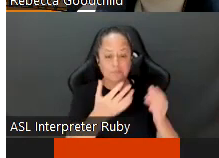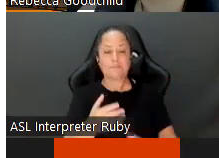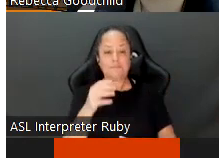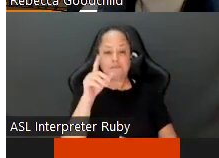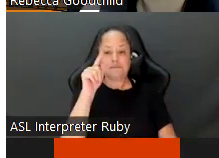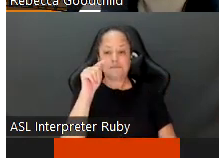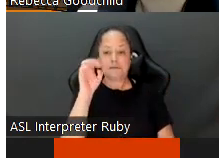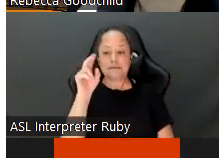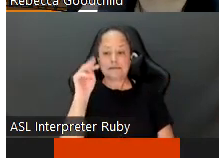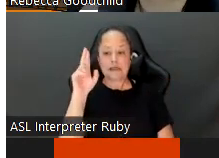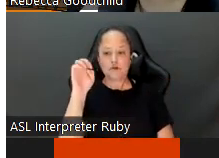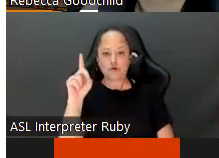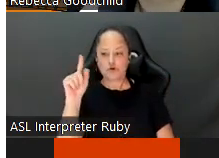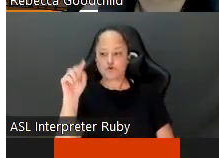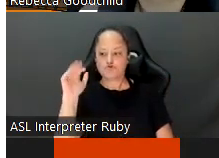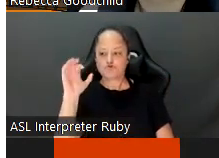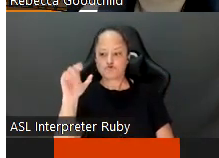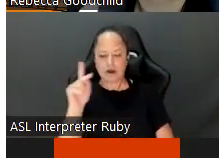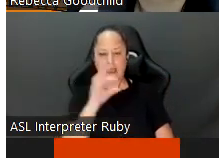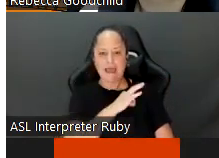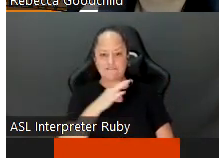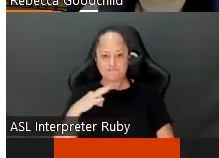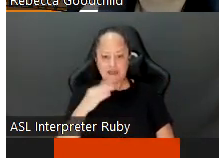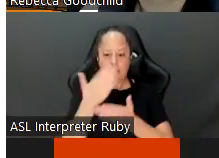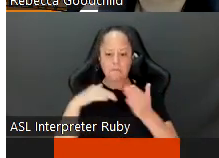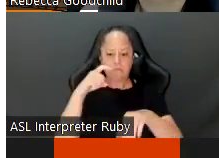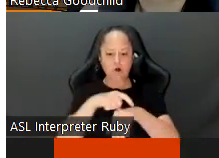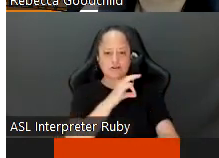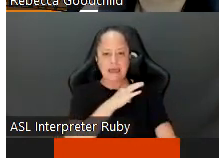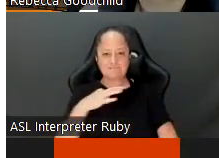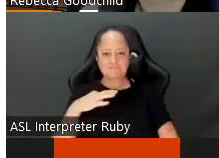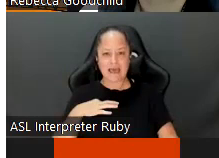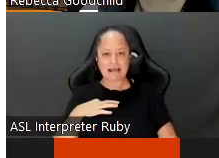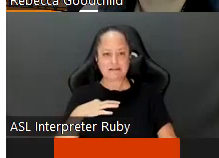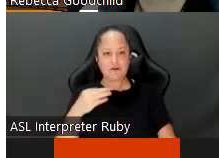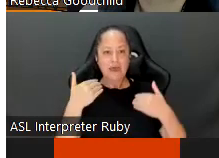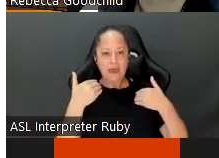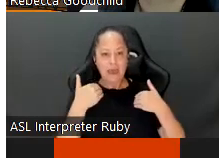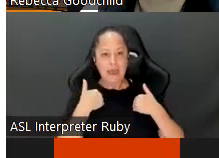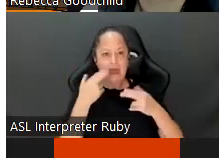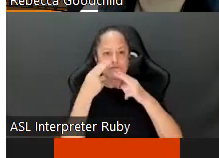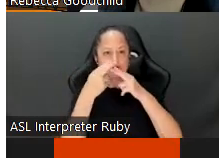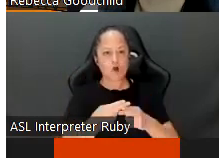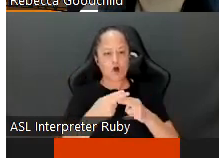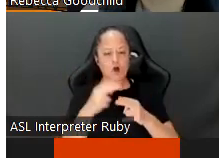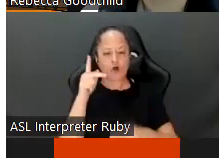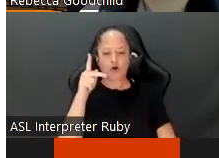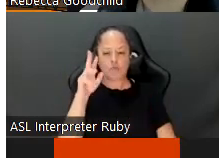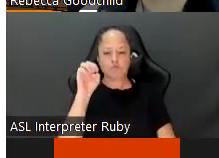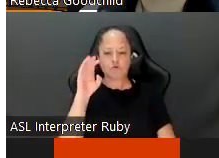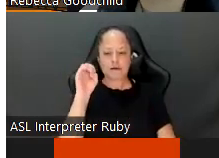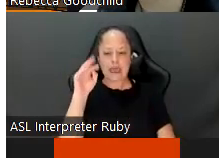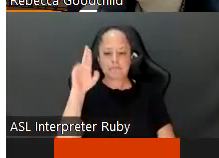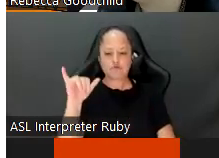tenure track, tenured faculty, and part-time faculty have what we call a peremptory challenge, where